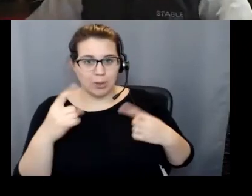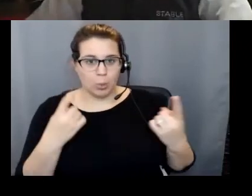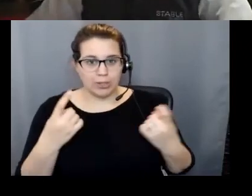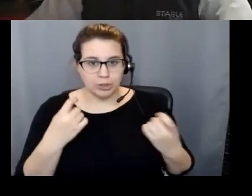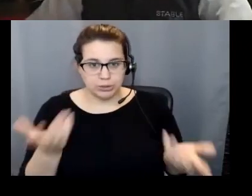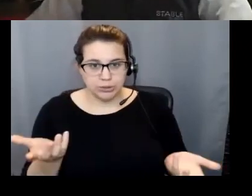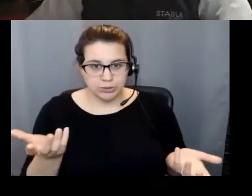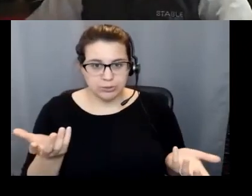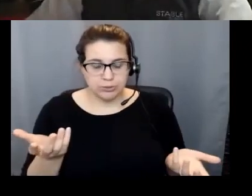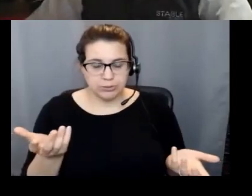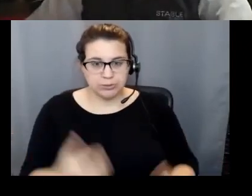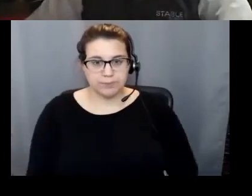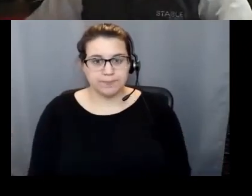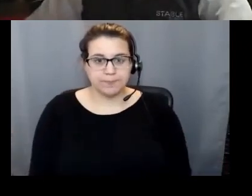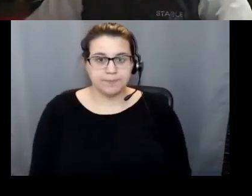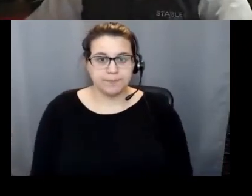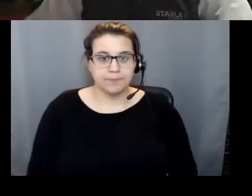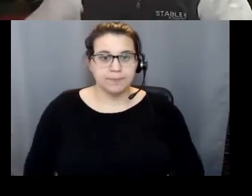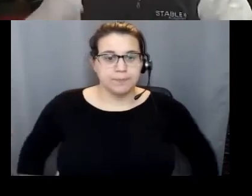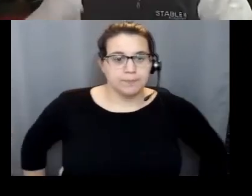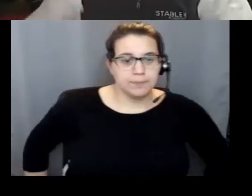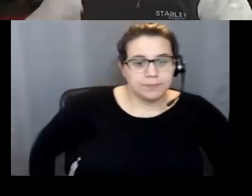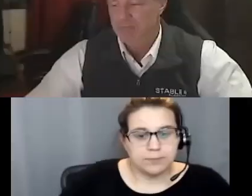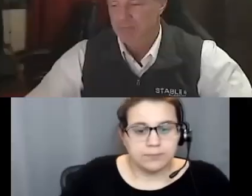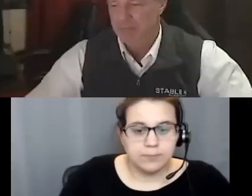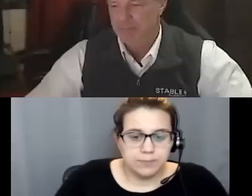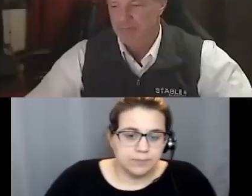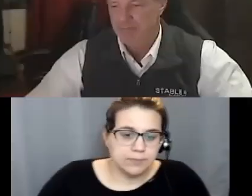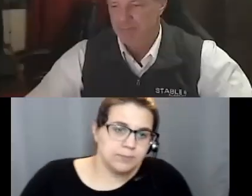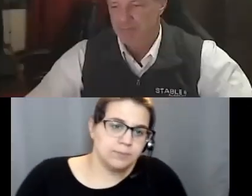that anybody might have.